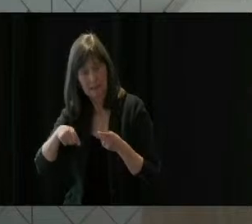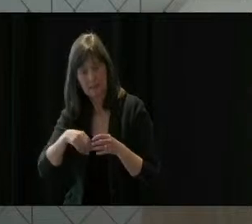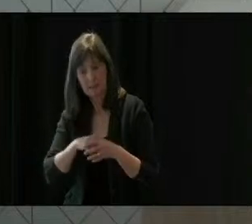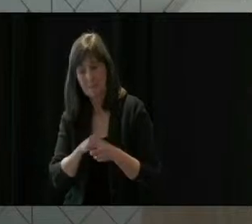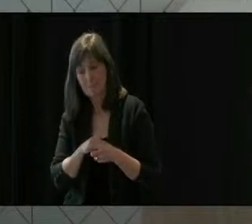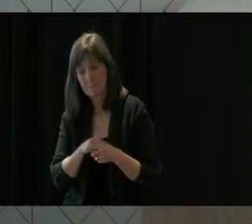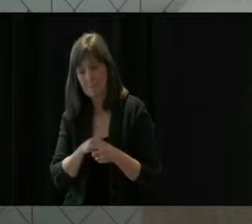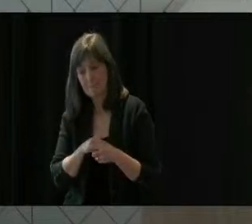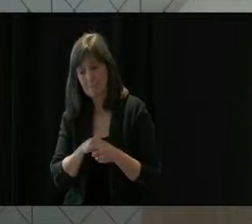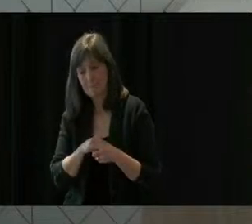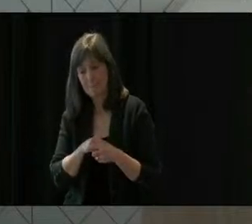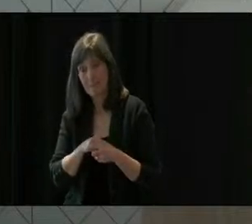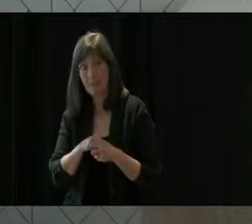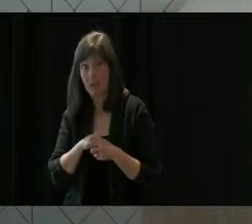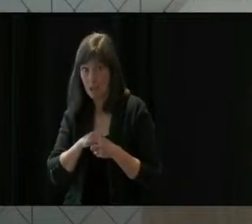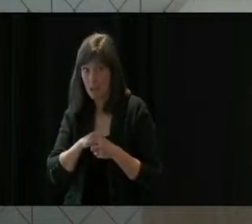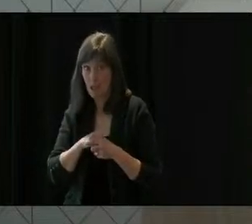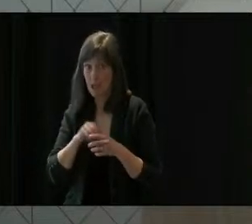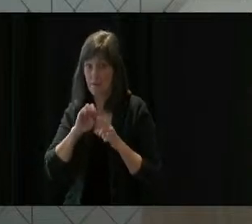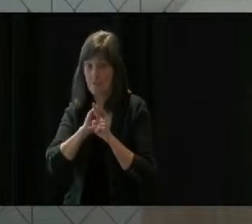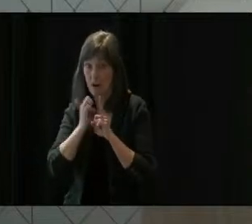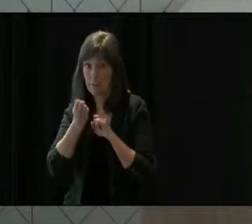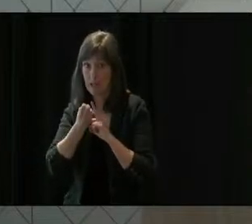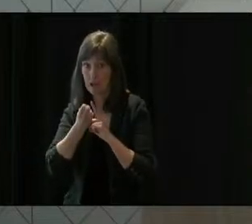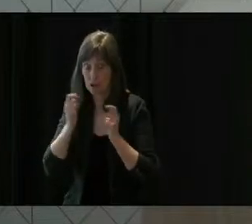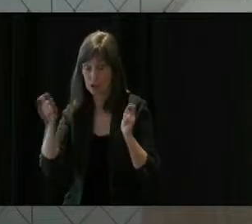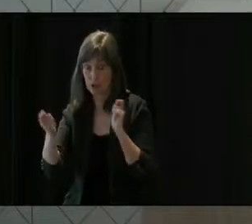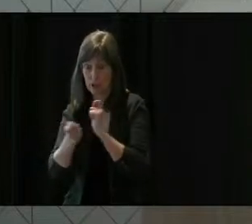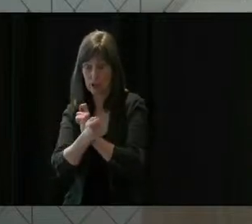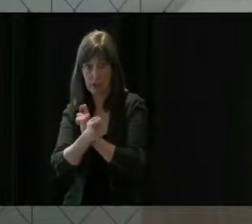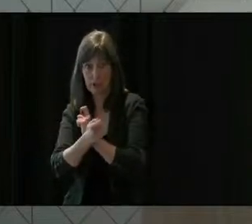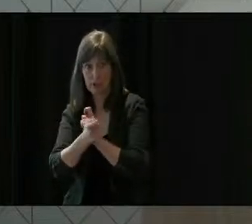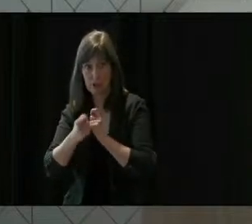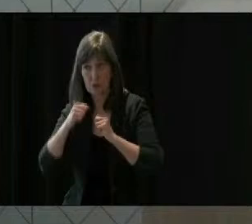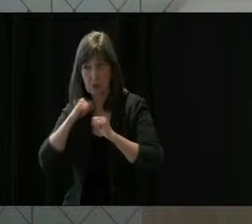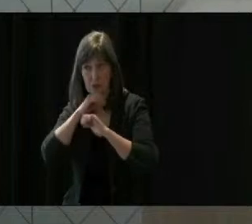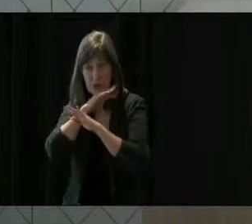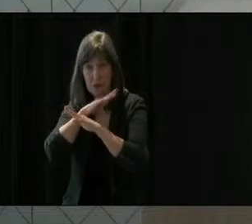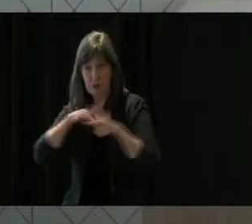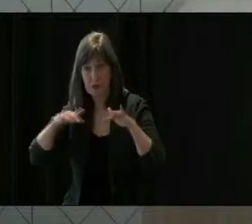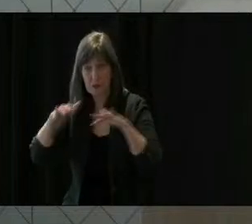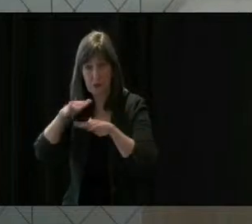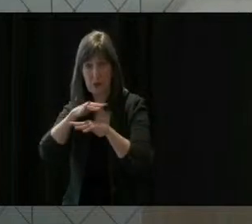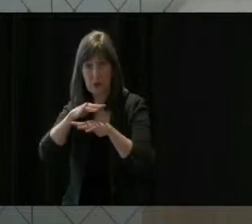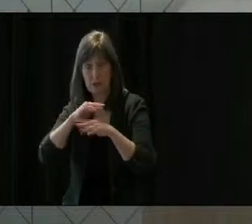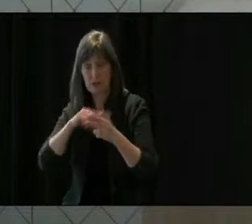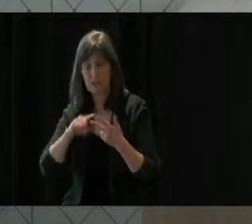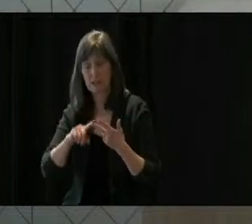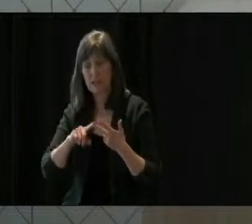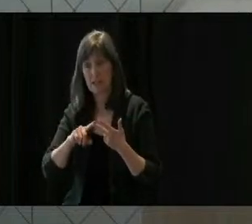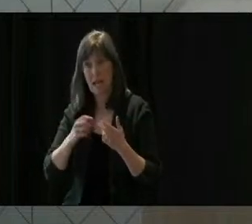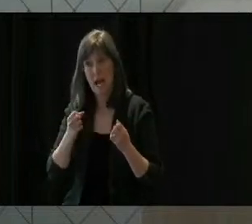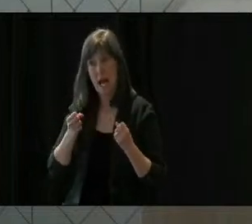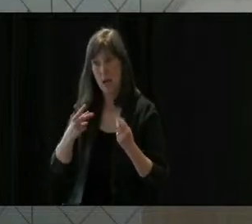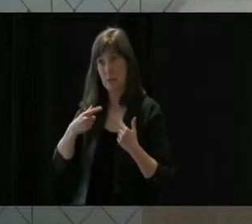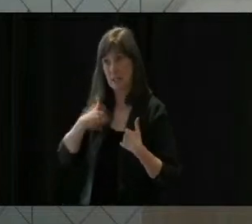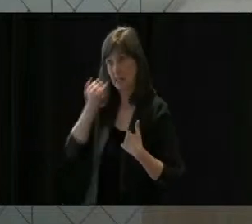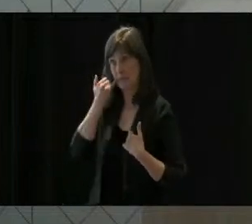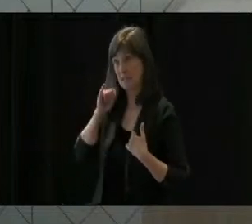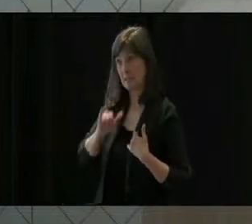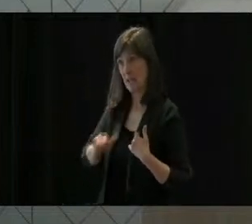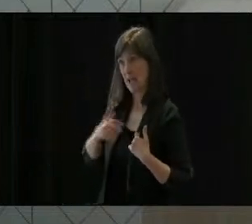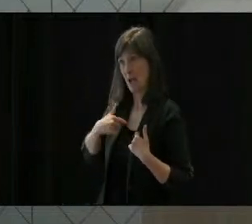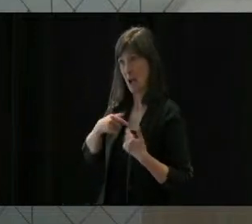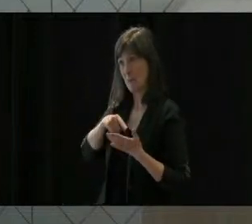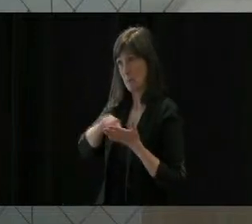the climate change, staring at the dependency ratio, you will